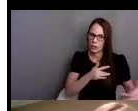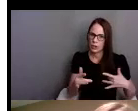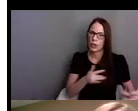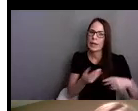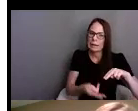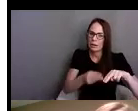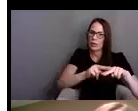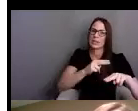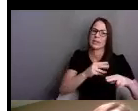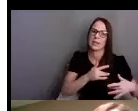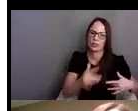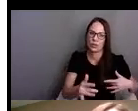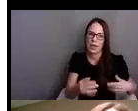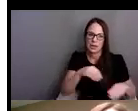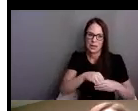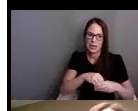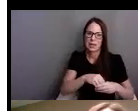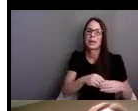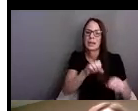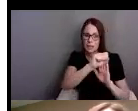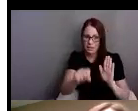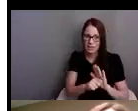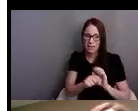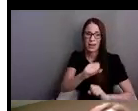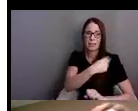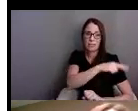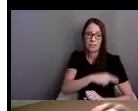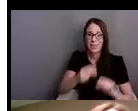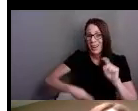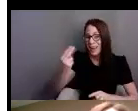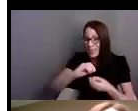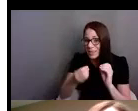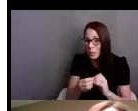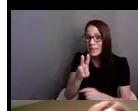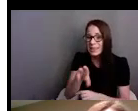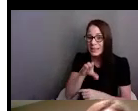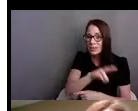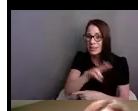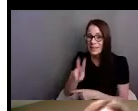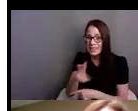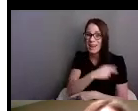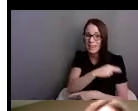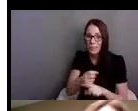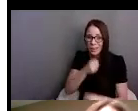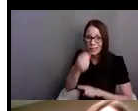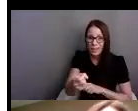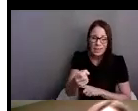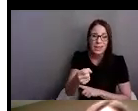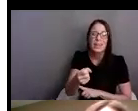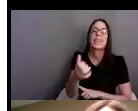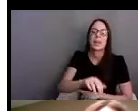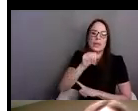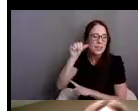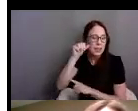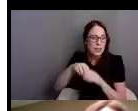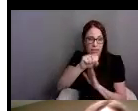in the state. You can see that we're at our highest number, 666 hospitalizations as of yesterday in the state. And those are really the